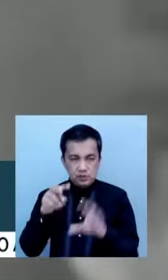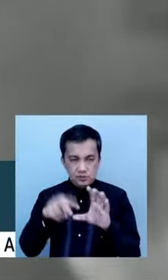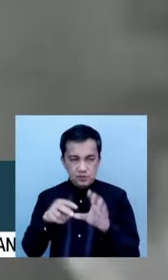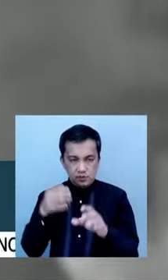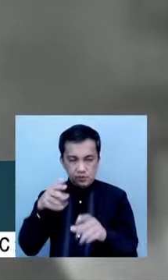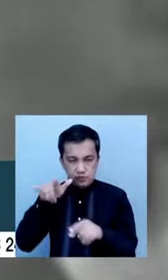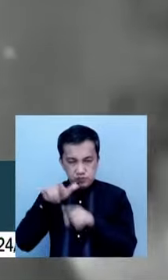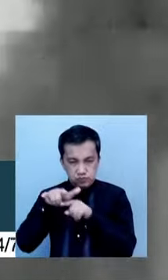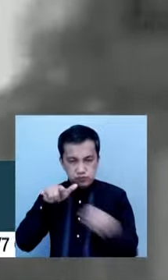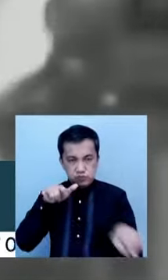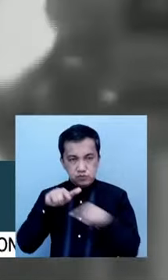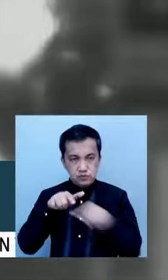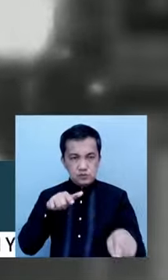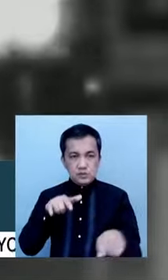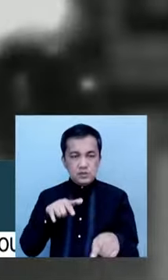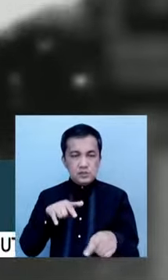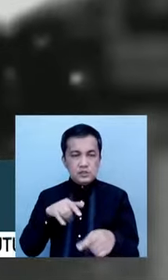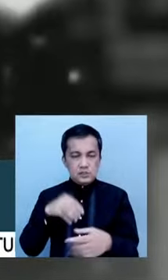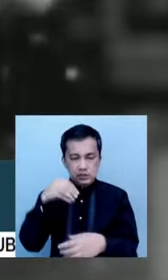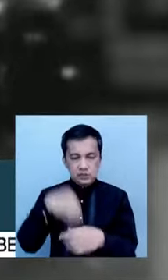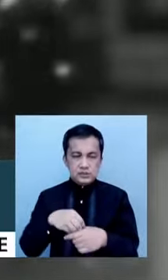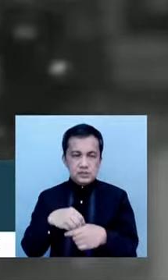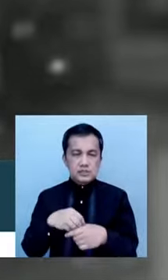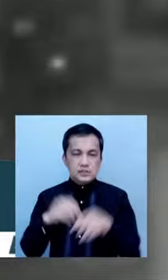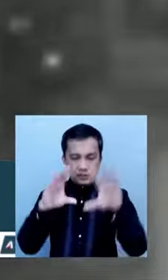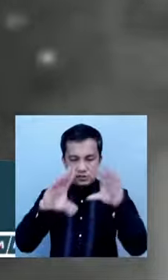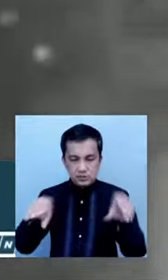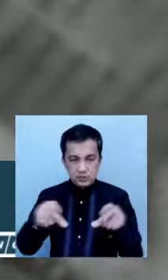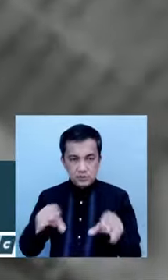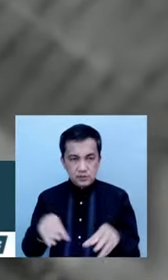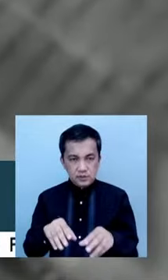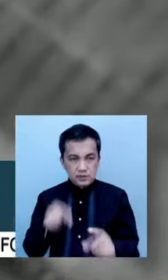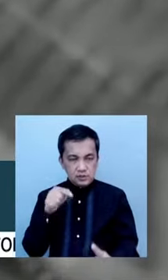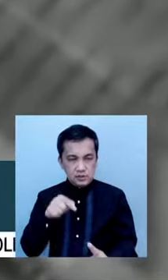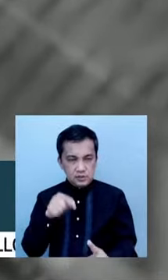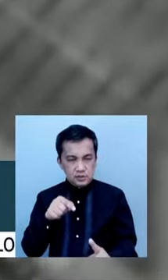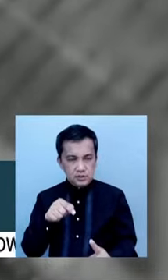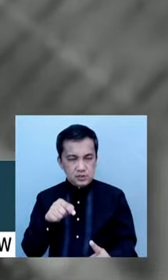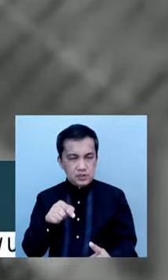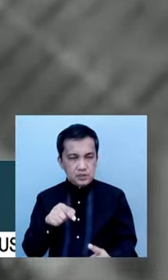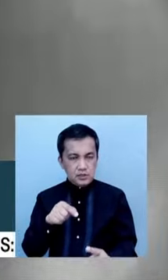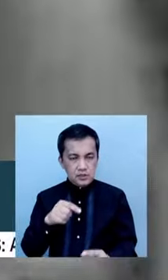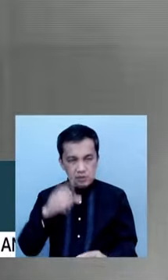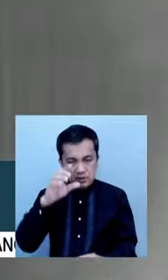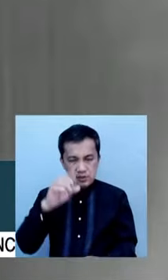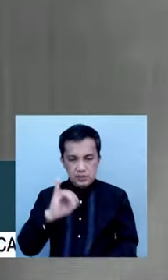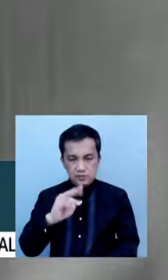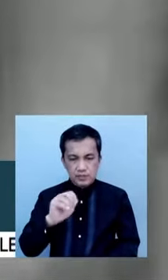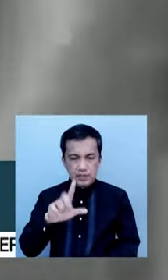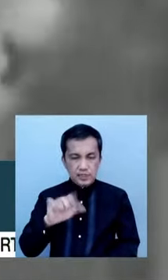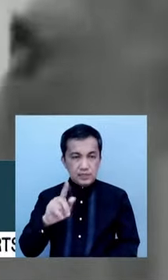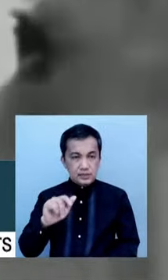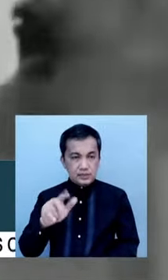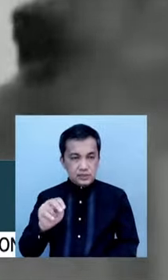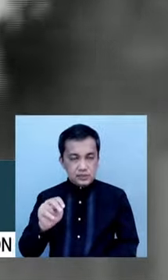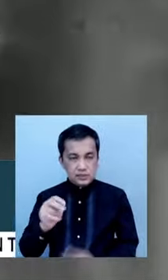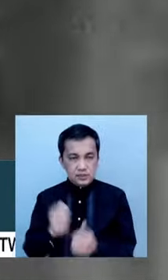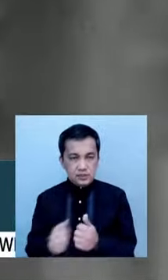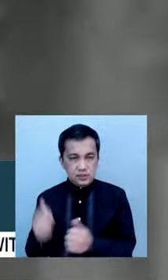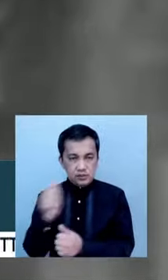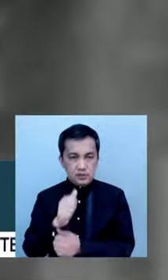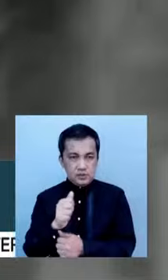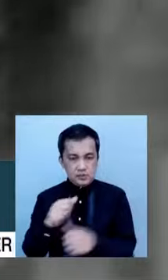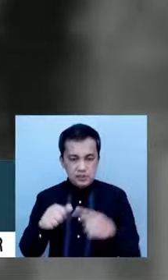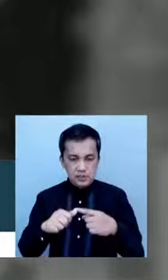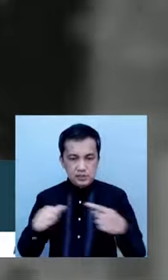several locations inside Lebanon. It identified the target as Ismail al-Zayn, a commander in the